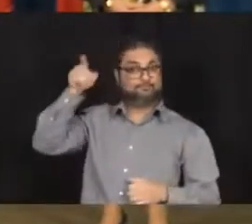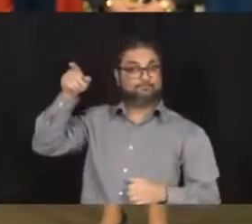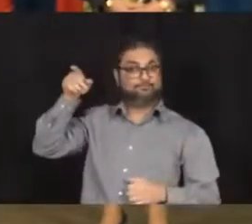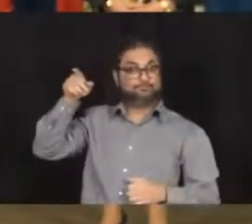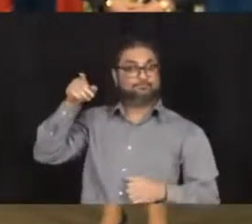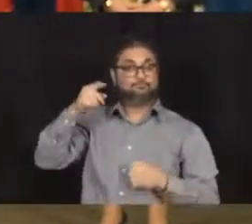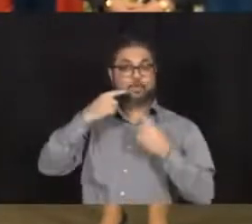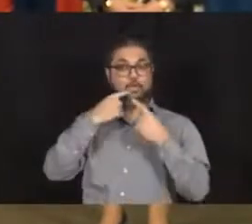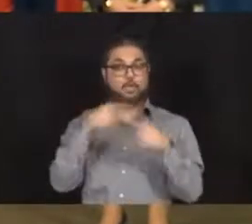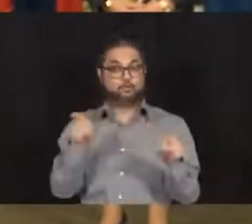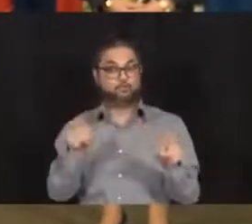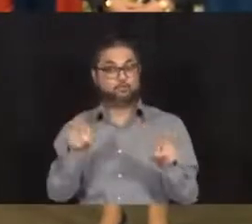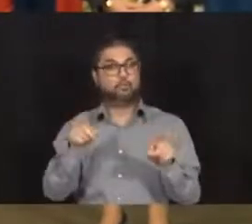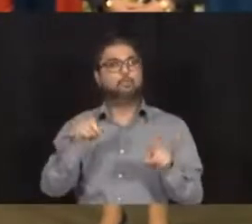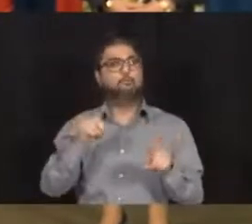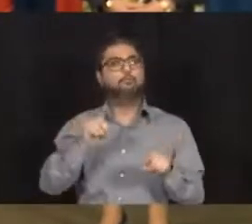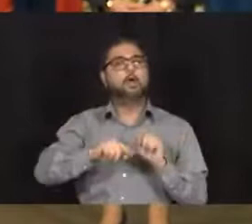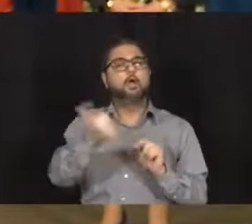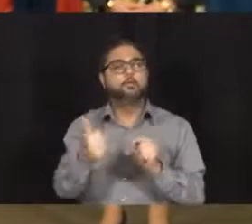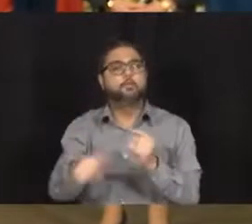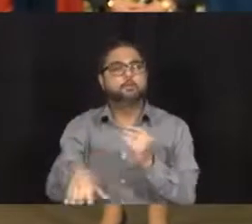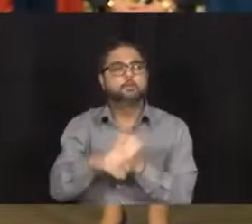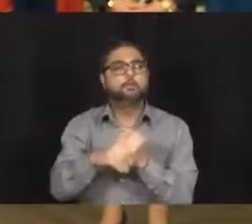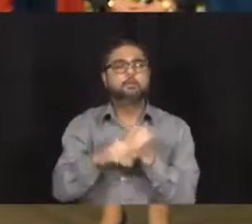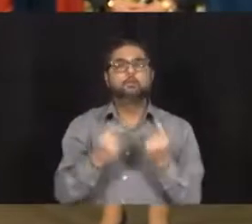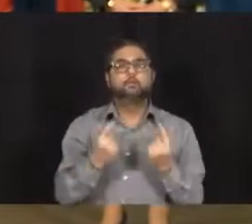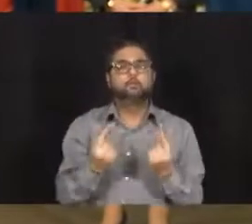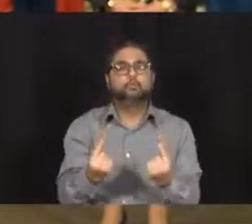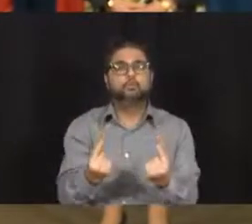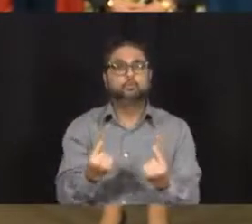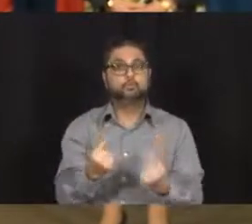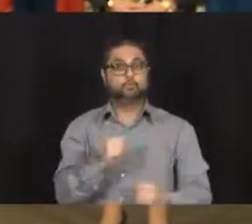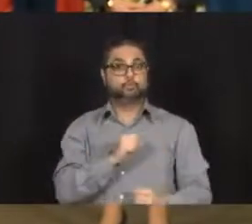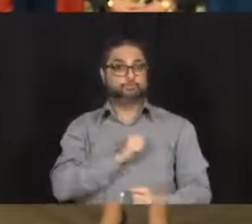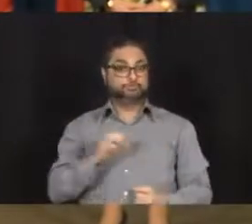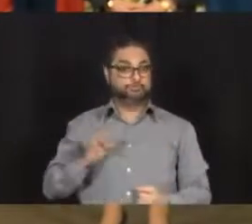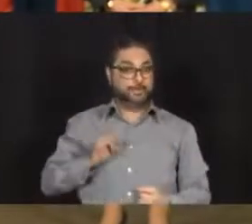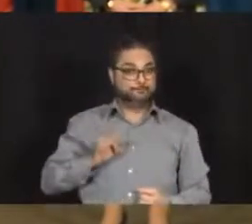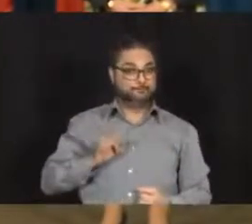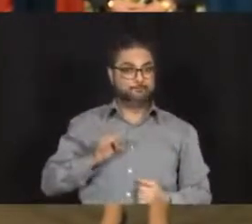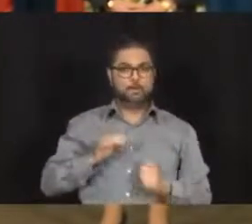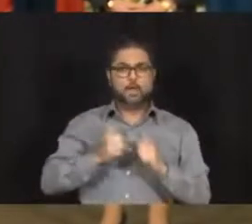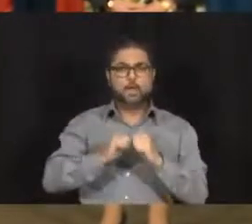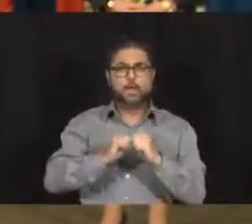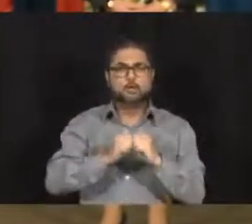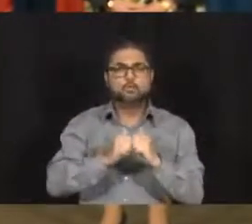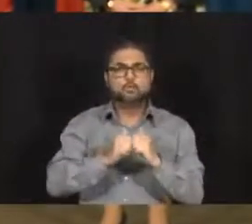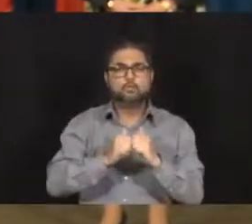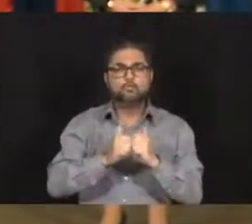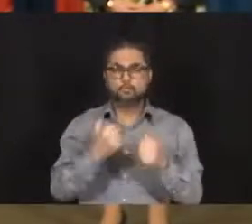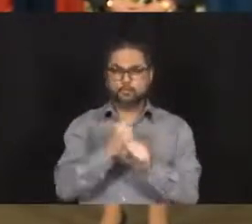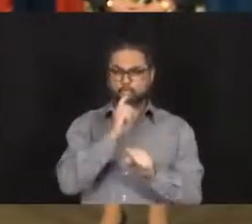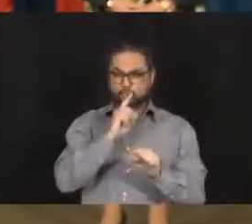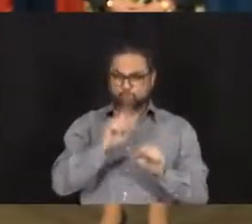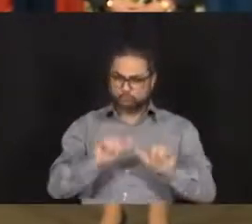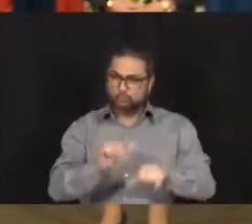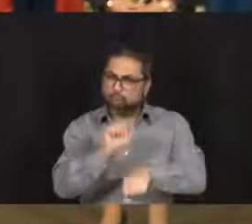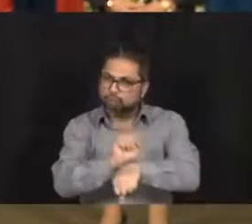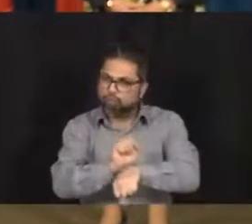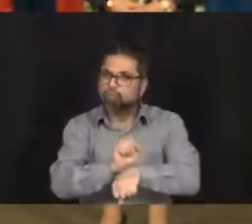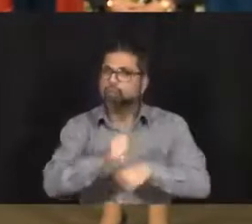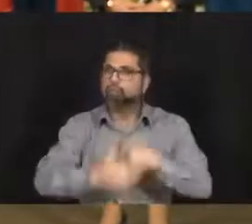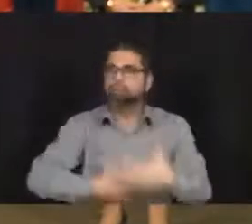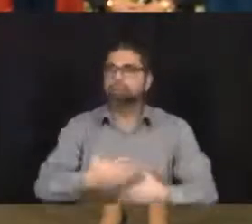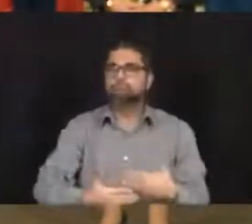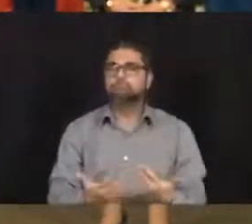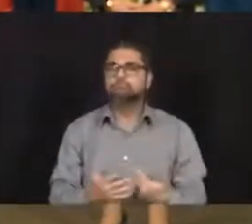staff? And Minister Elliott, you said last week you weren't planning to increase the rate of pay for PSWs like they're doing in